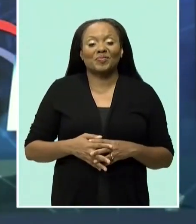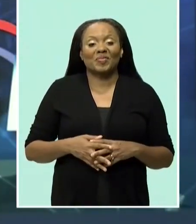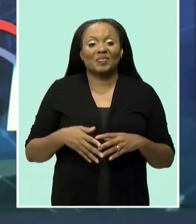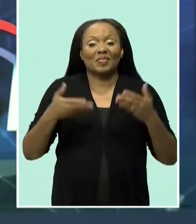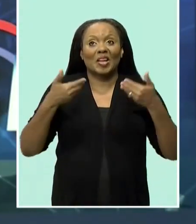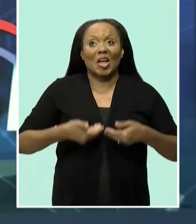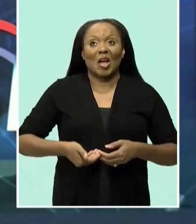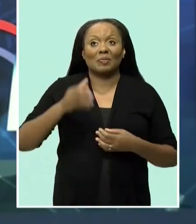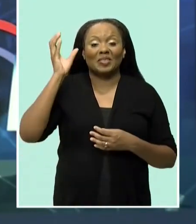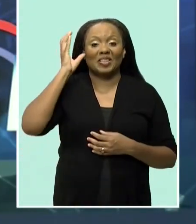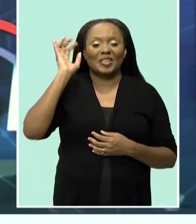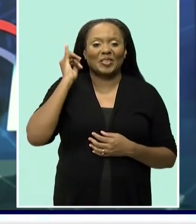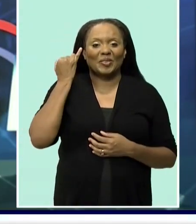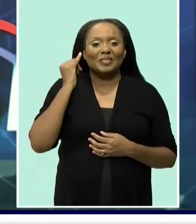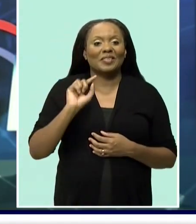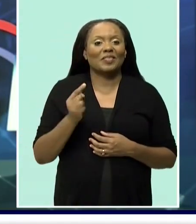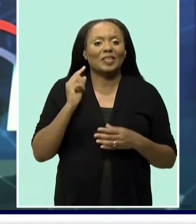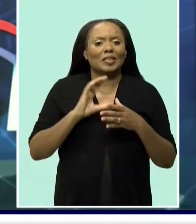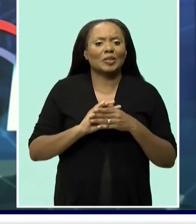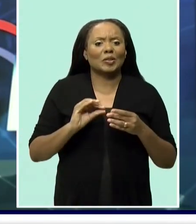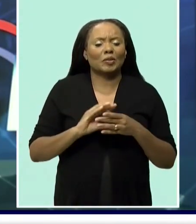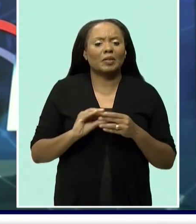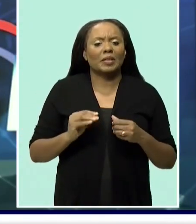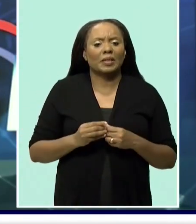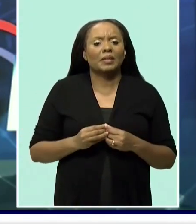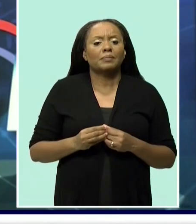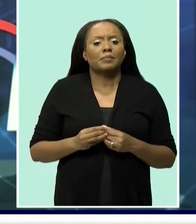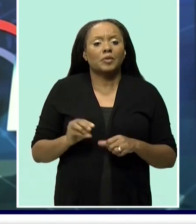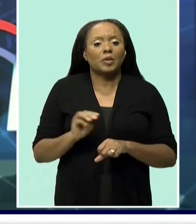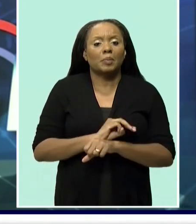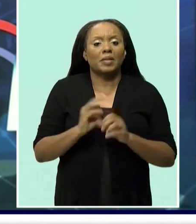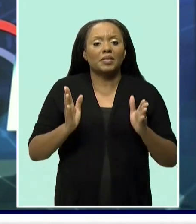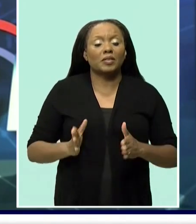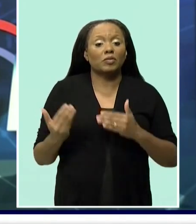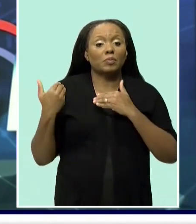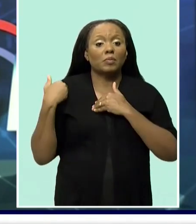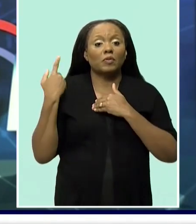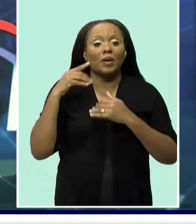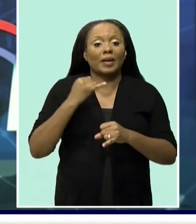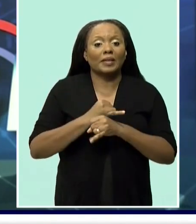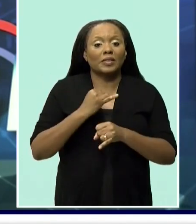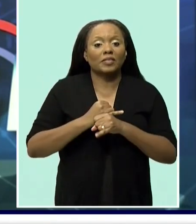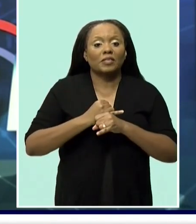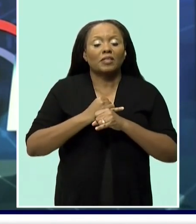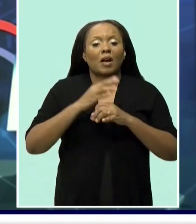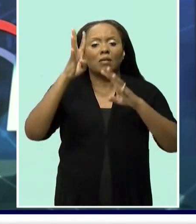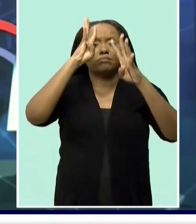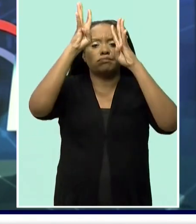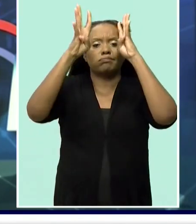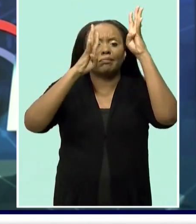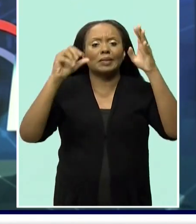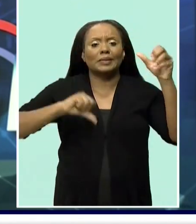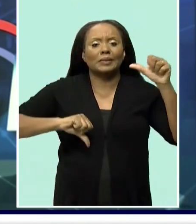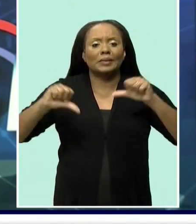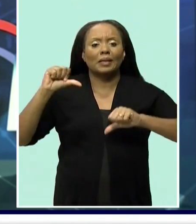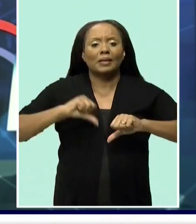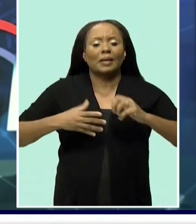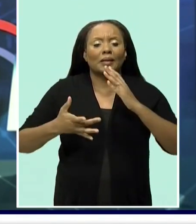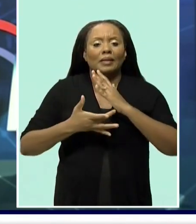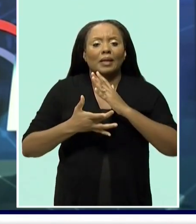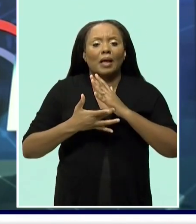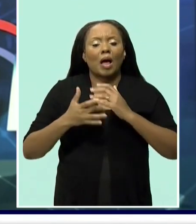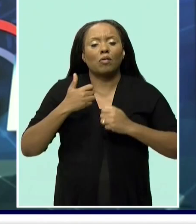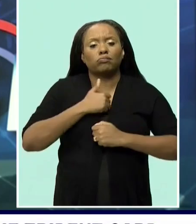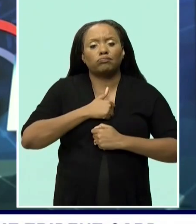I'm Shane Jones, leading the news at 7. An apology tonight from Minister of Industry, Innovation, Science and Technology, Minister Ishmael, regarding